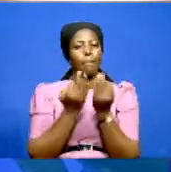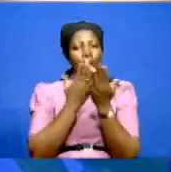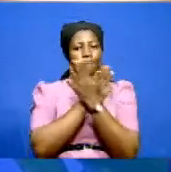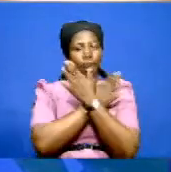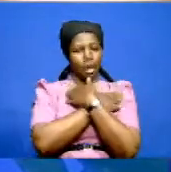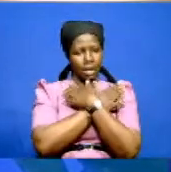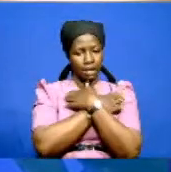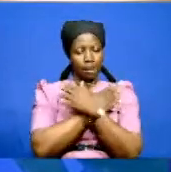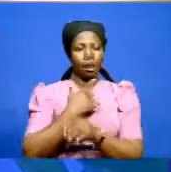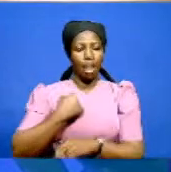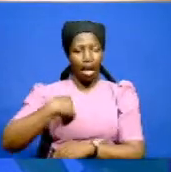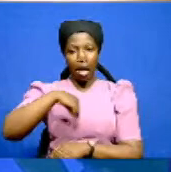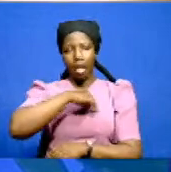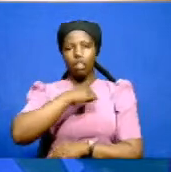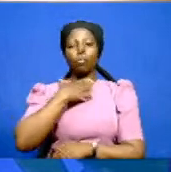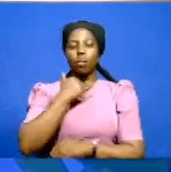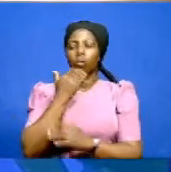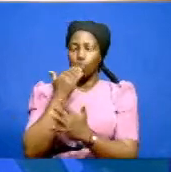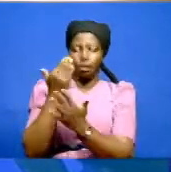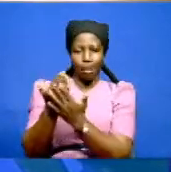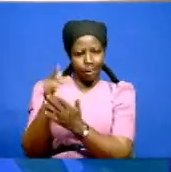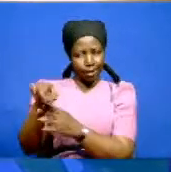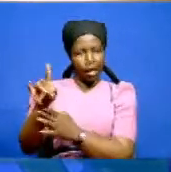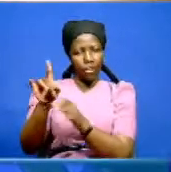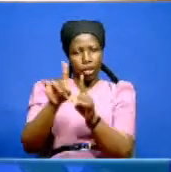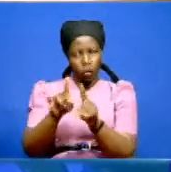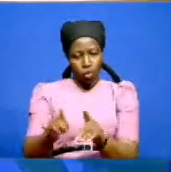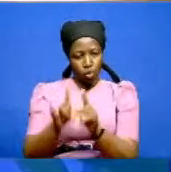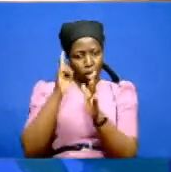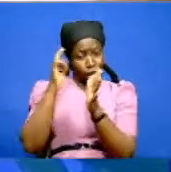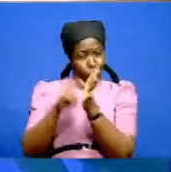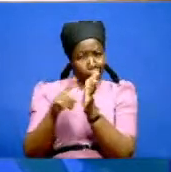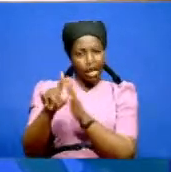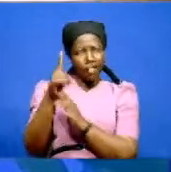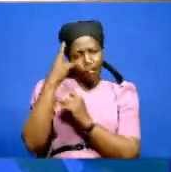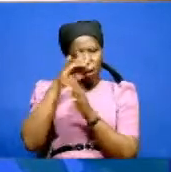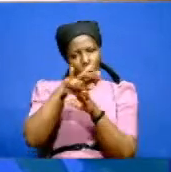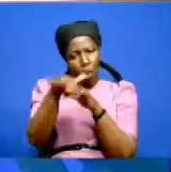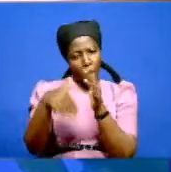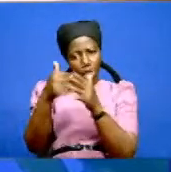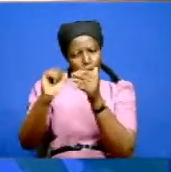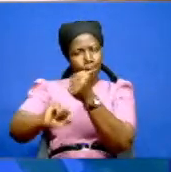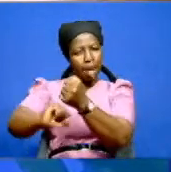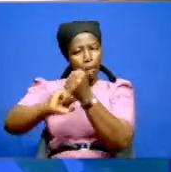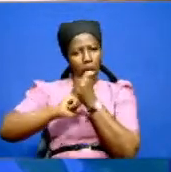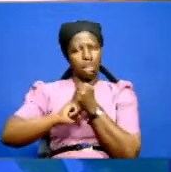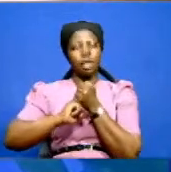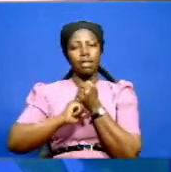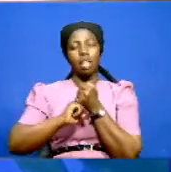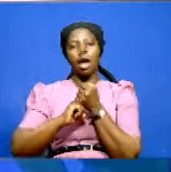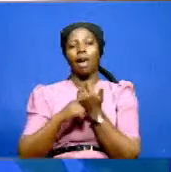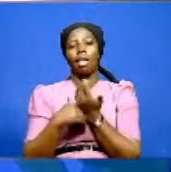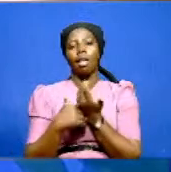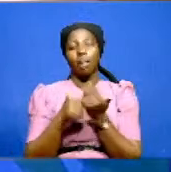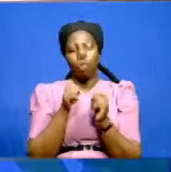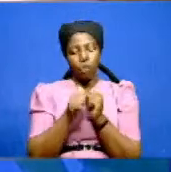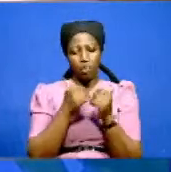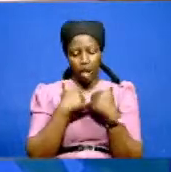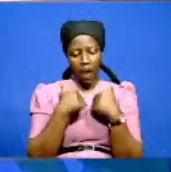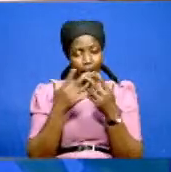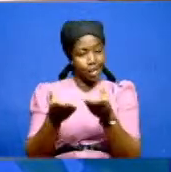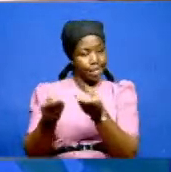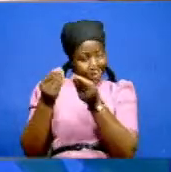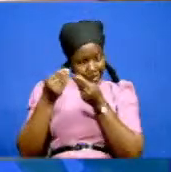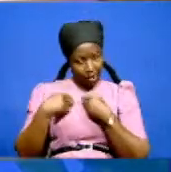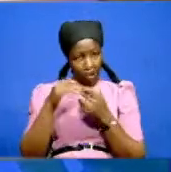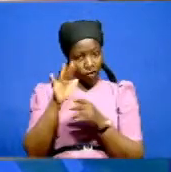And we want to thank him and acknowledge for all the support that we have received from